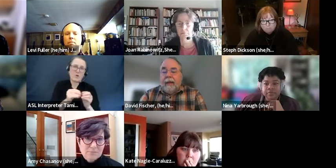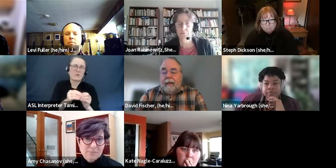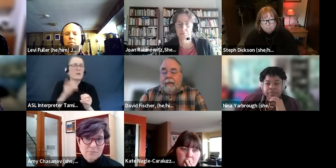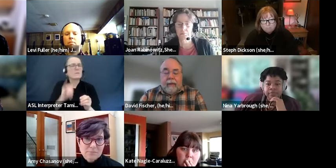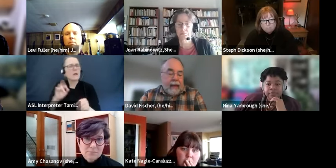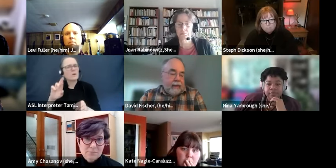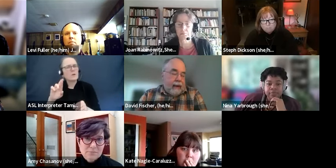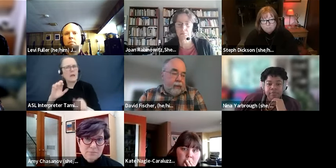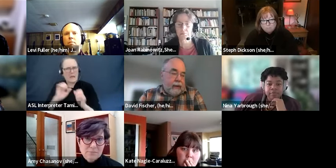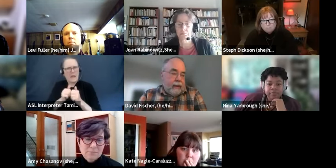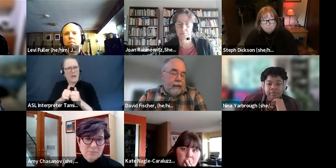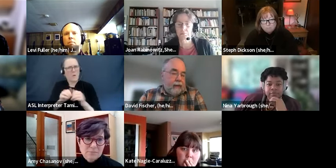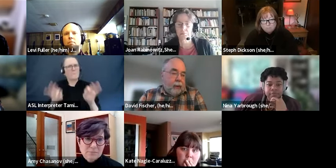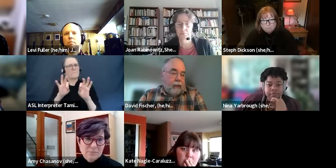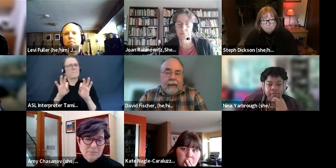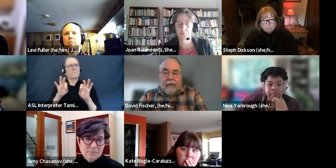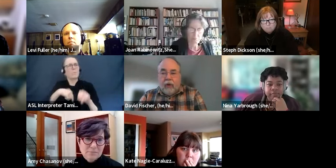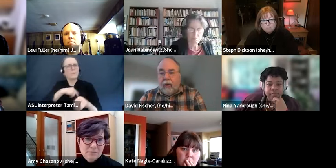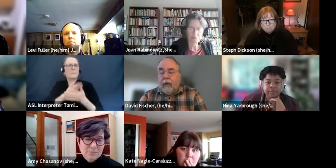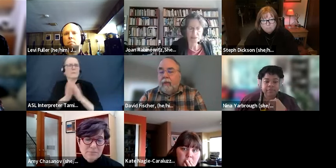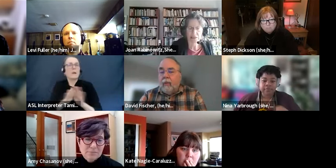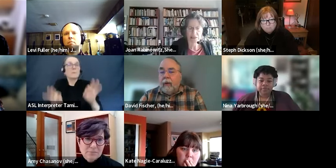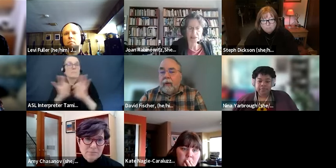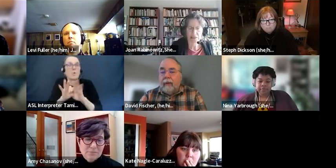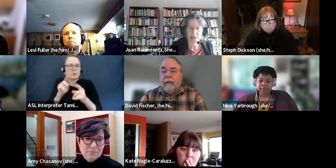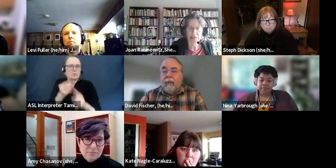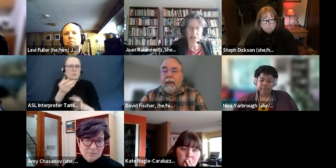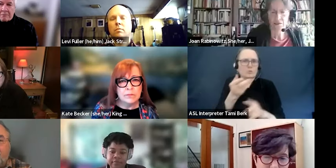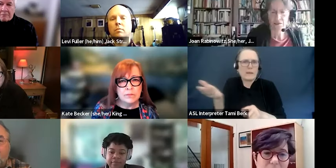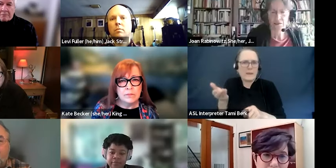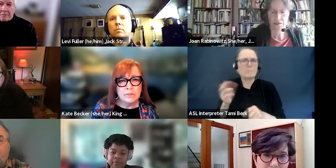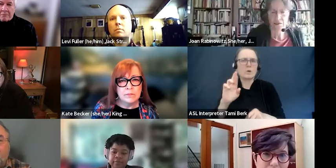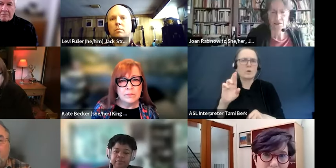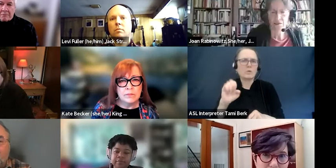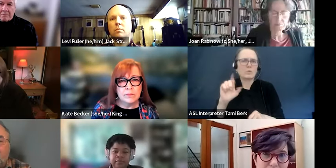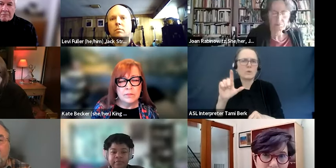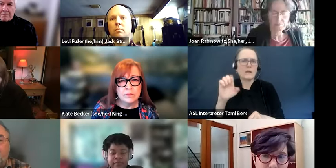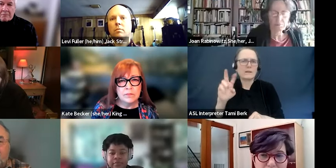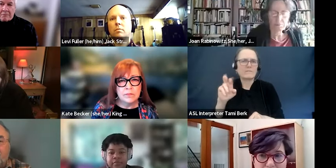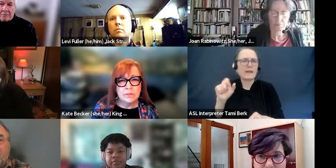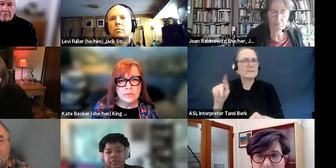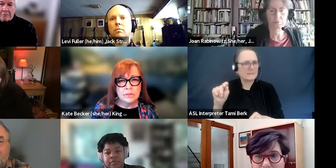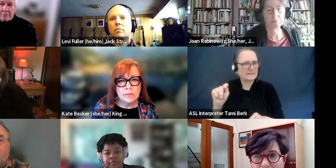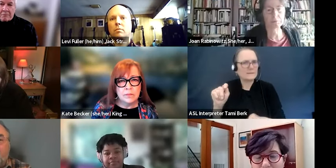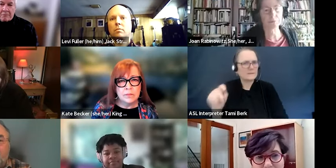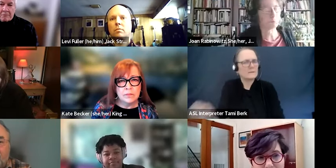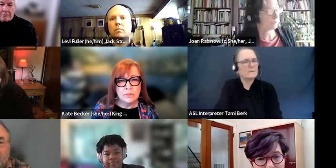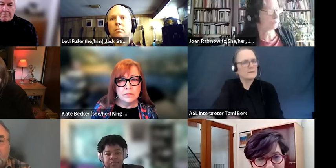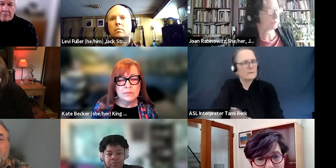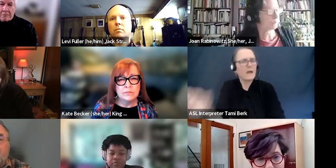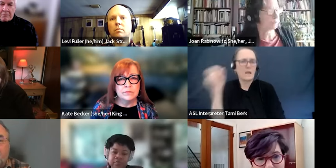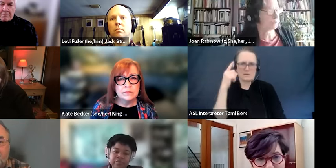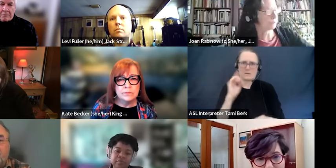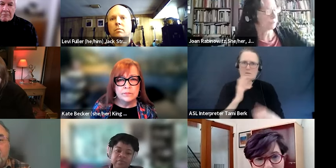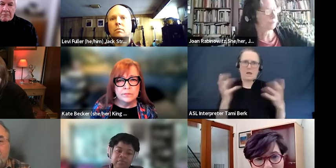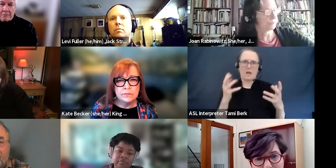That that equity is both internal work that we have to do within our organizations, our staff, our boards, our